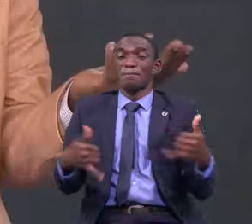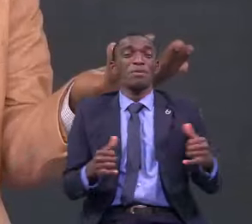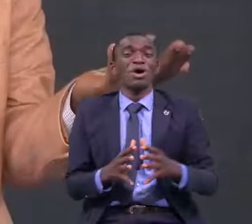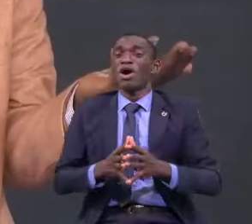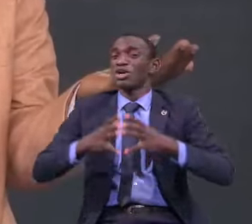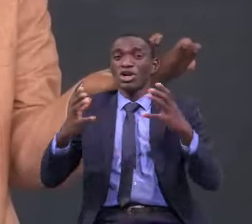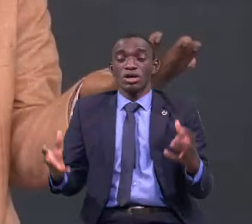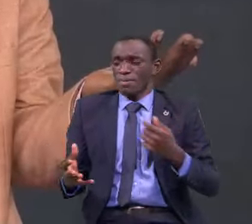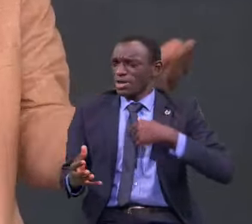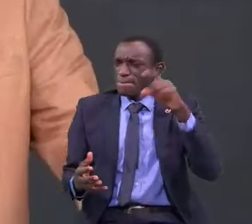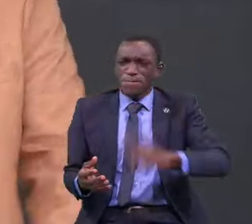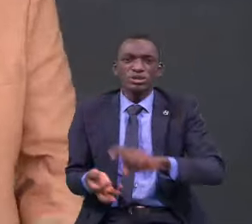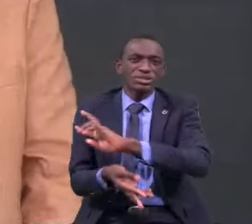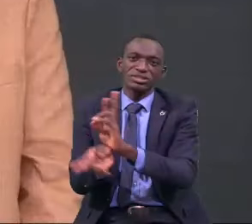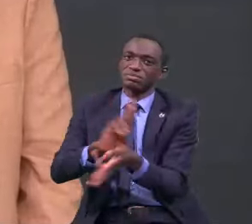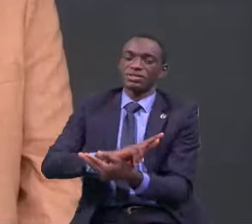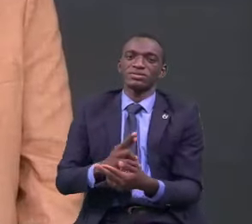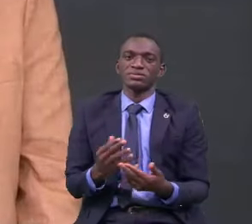to repent.